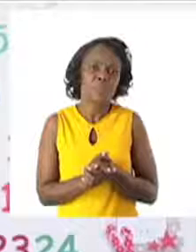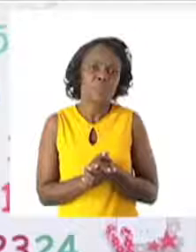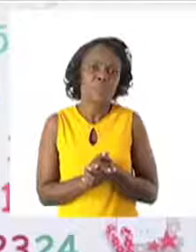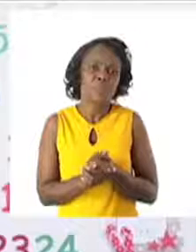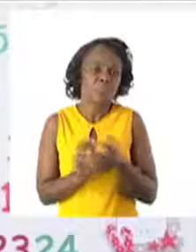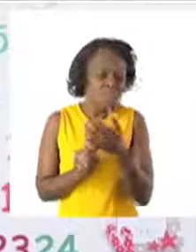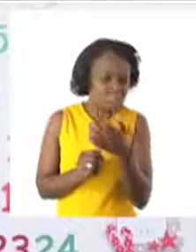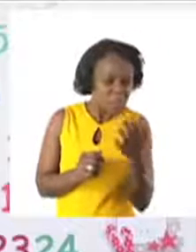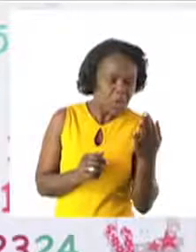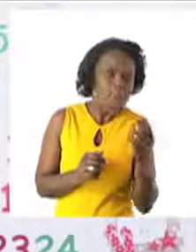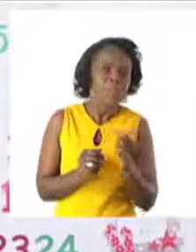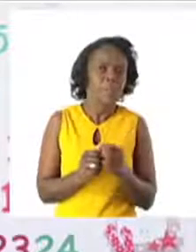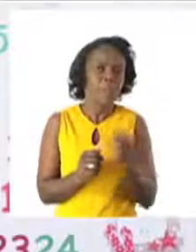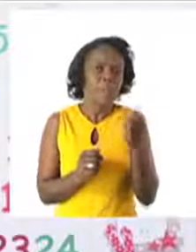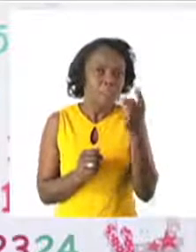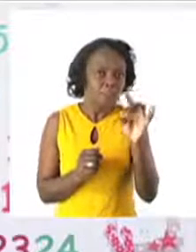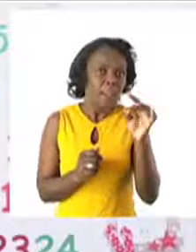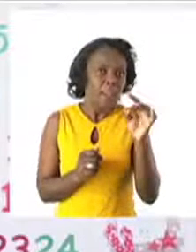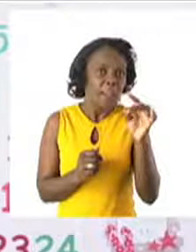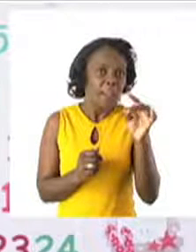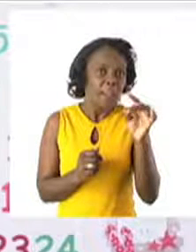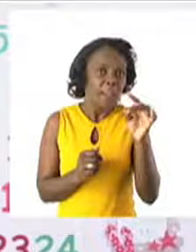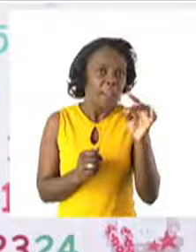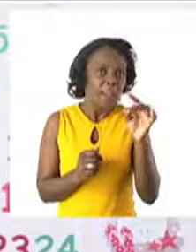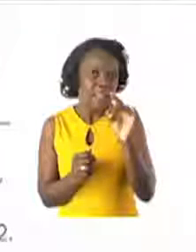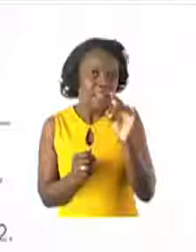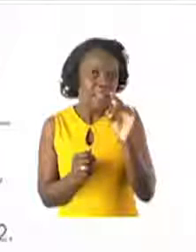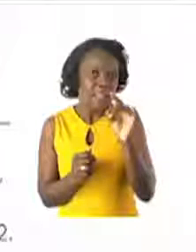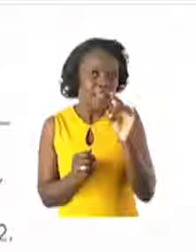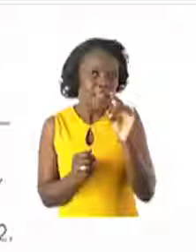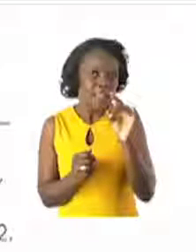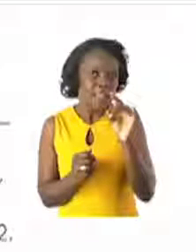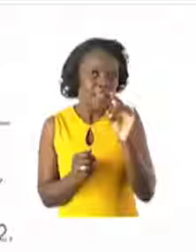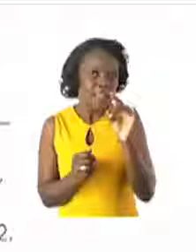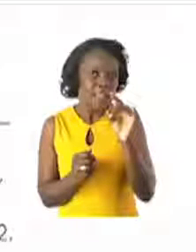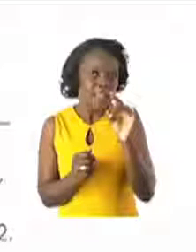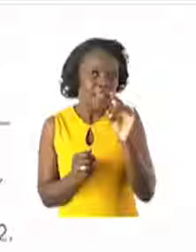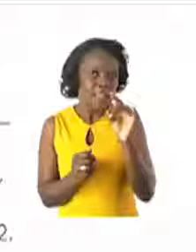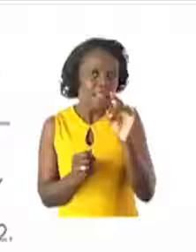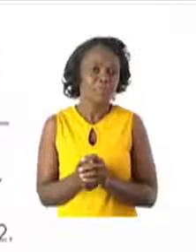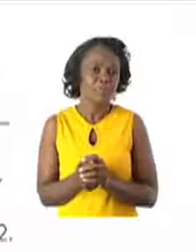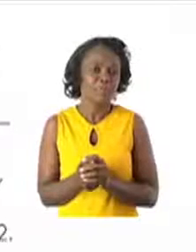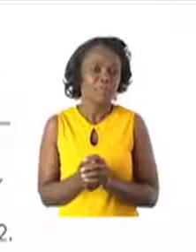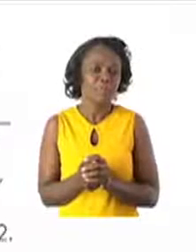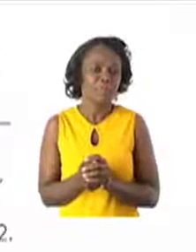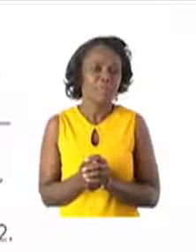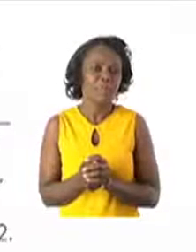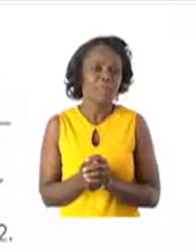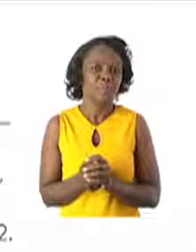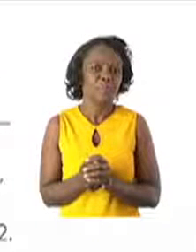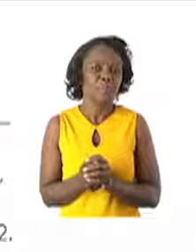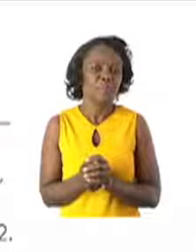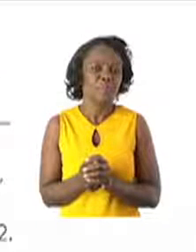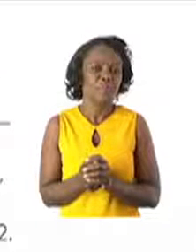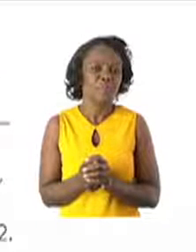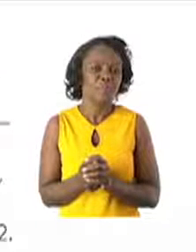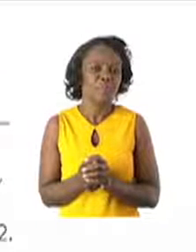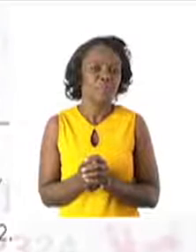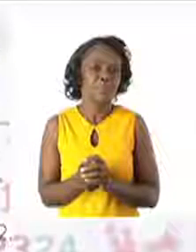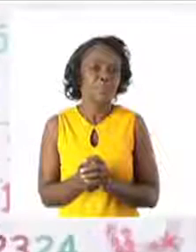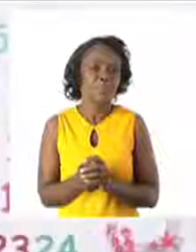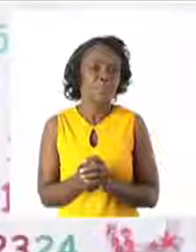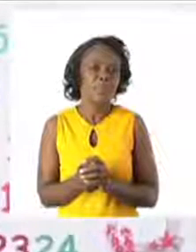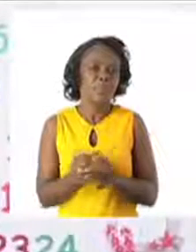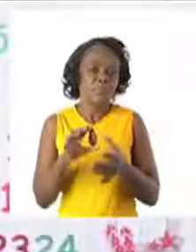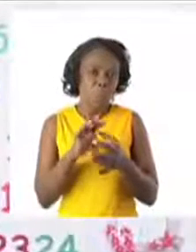Counting from 80, 85, 90. What do you think we are counting in? And I know even you at home, you